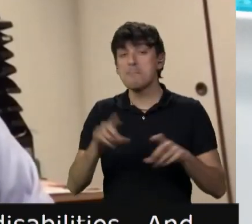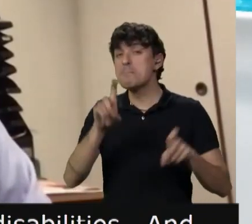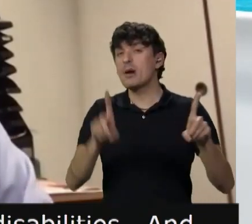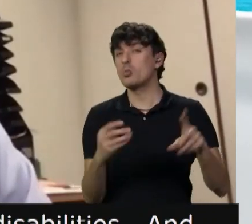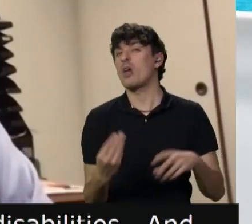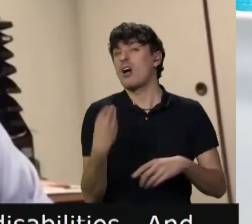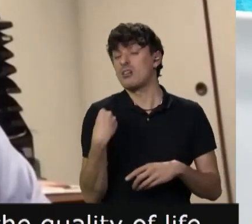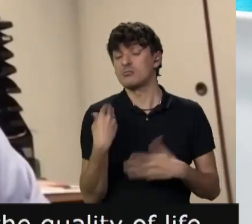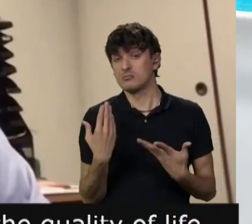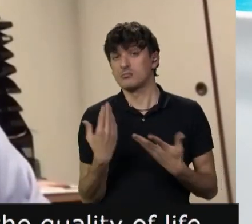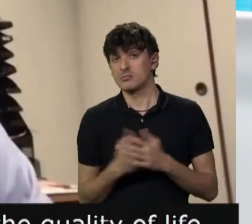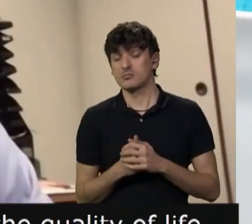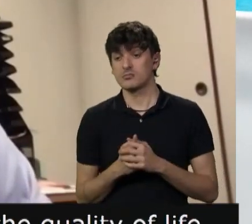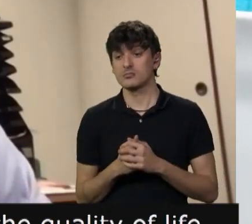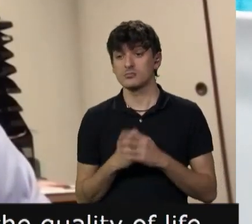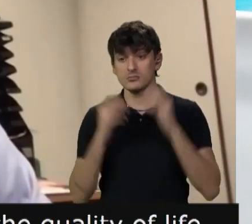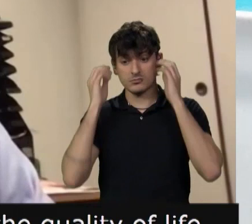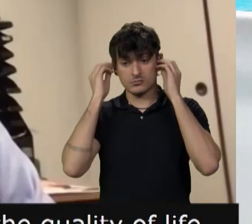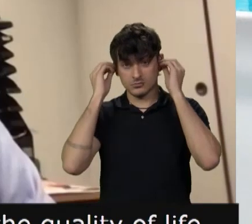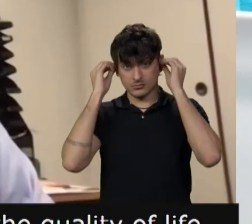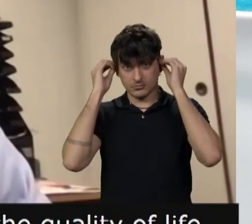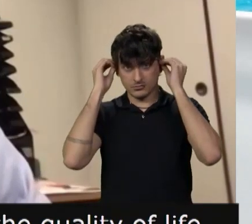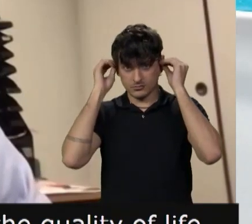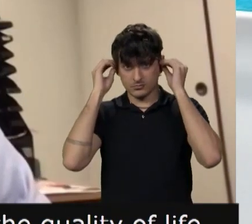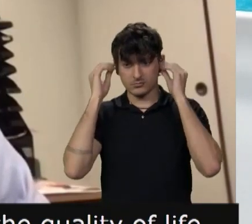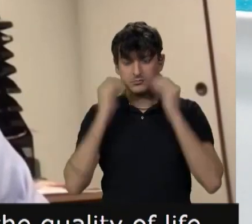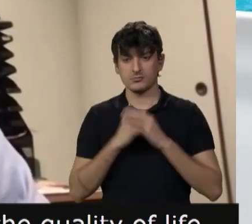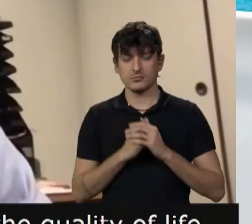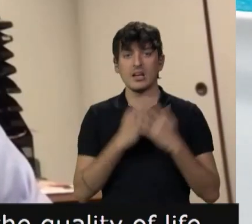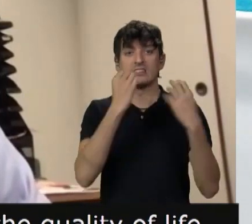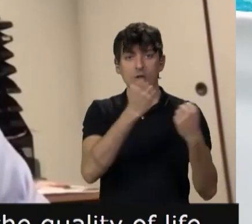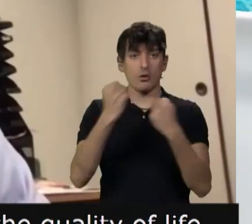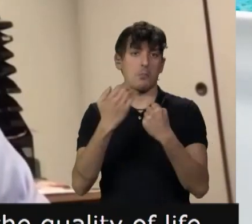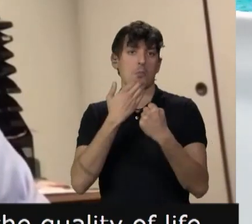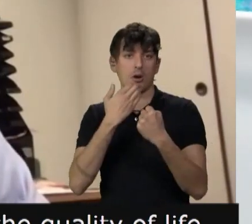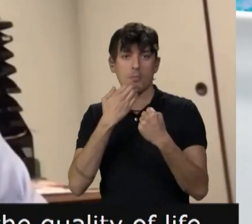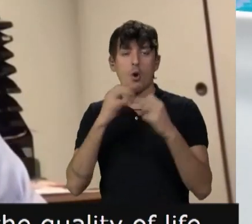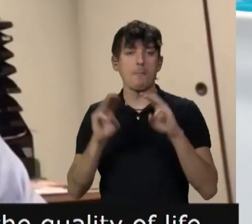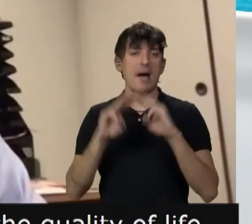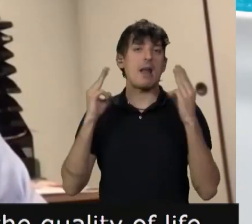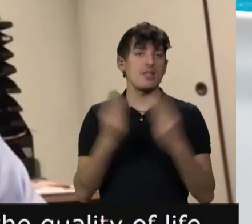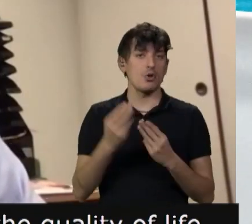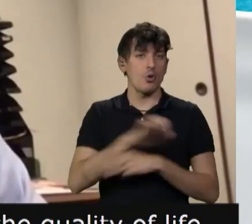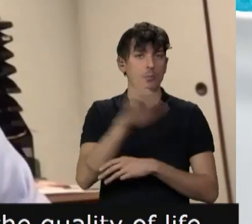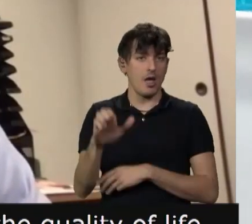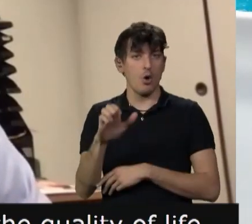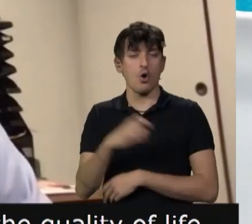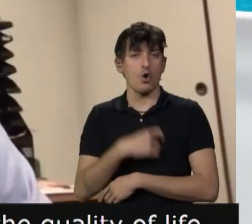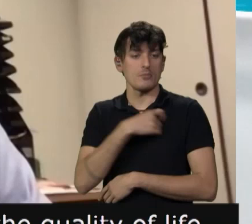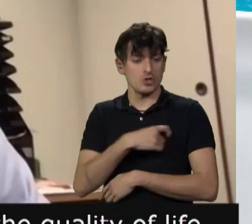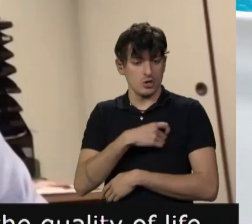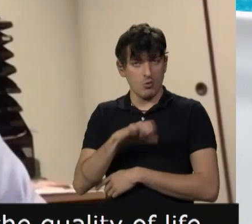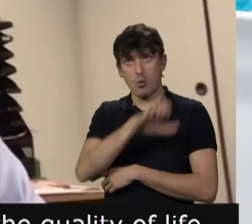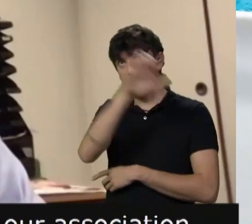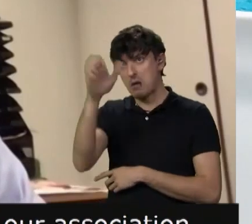first of all, through our association, with working with the European